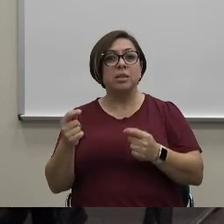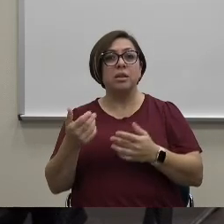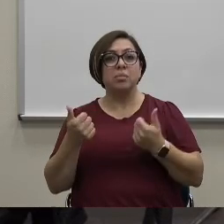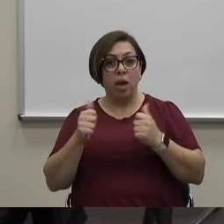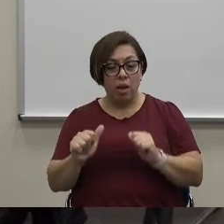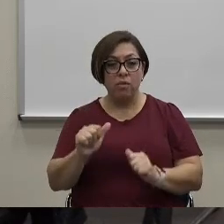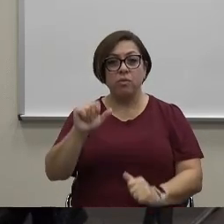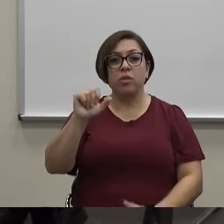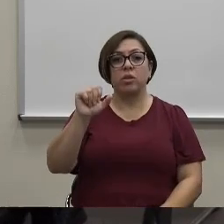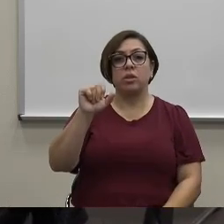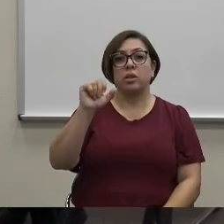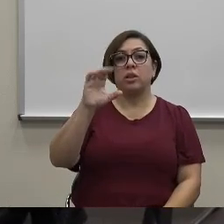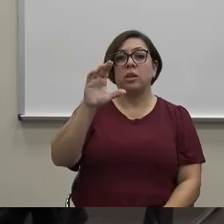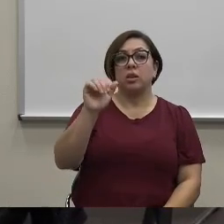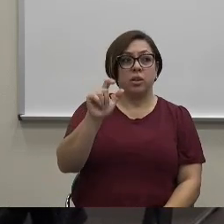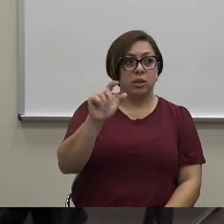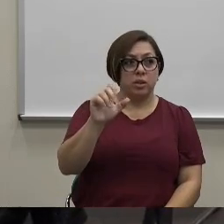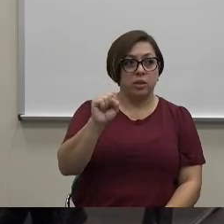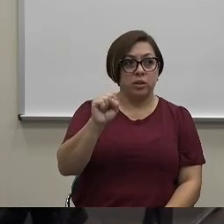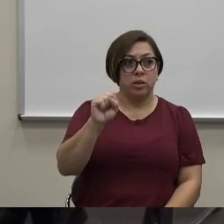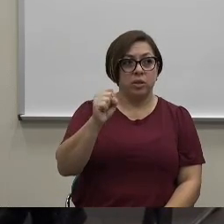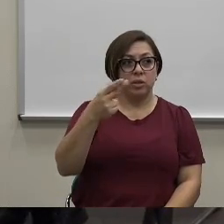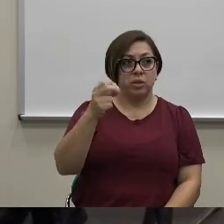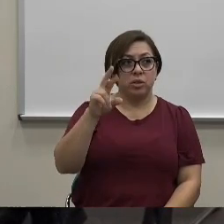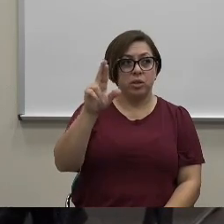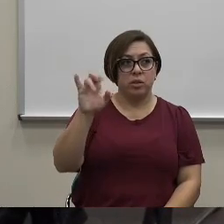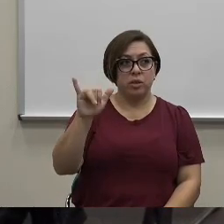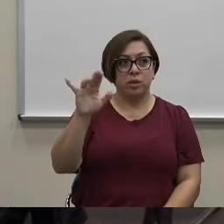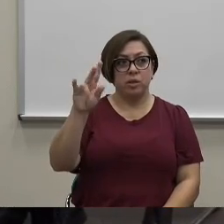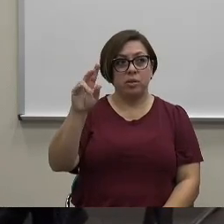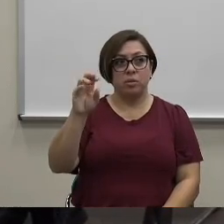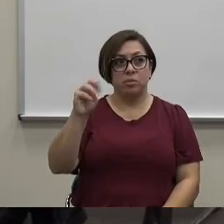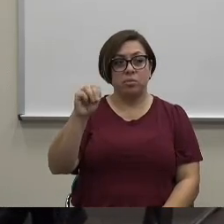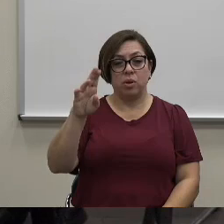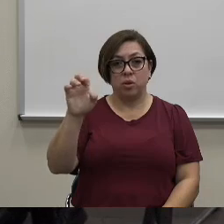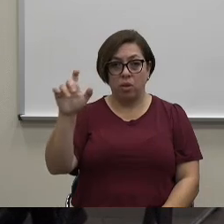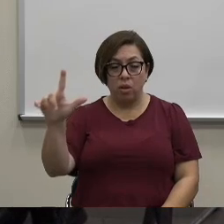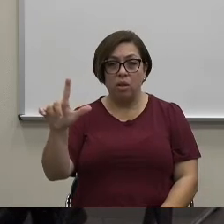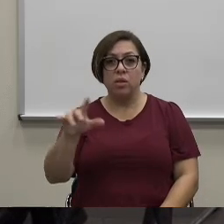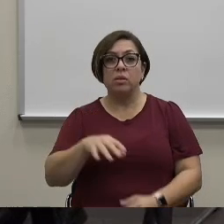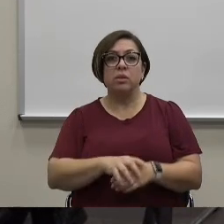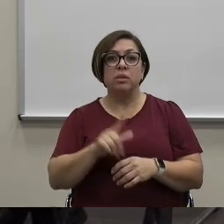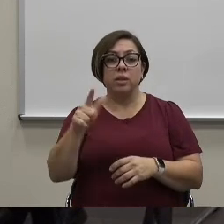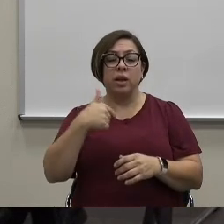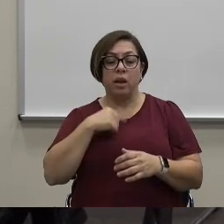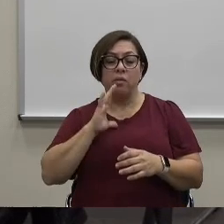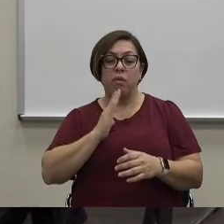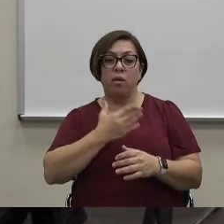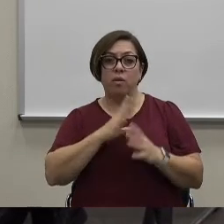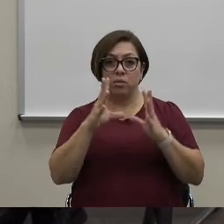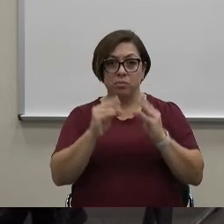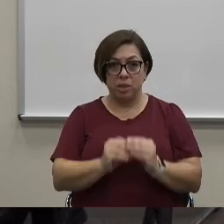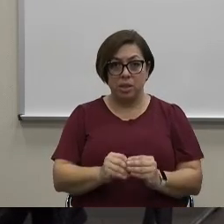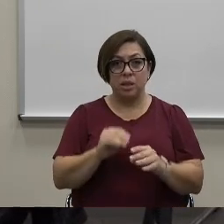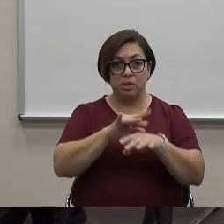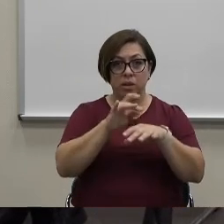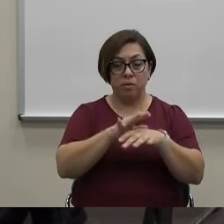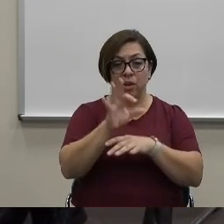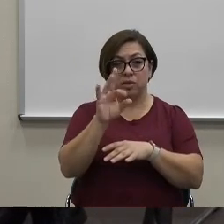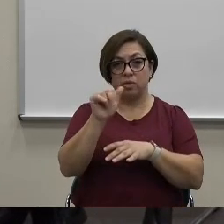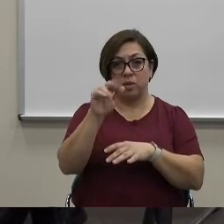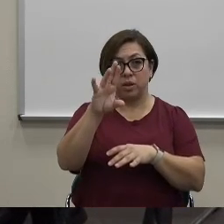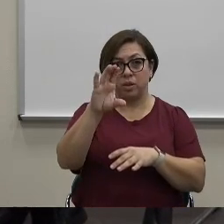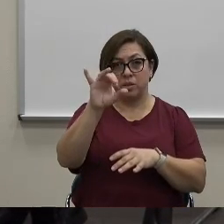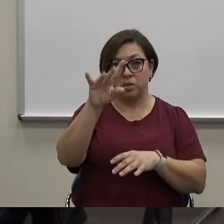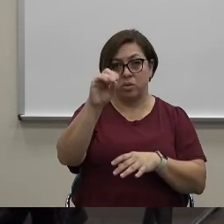McCall, who's helped us with our technology at our meetings. Our legal advisor, Francisco Ortega, also helped